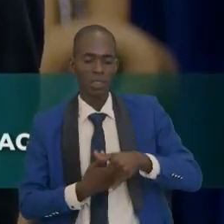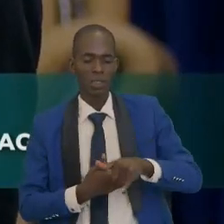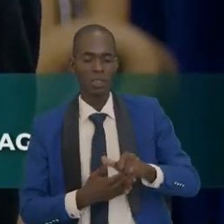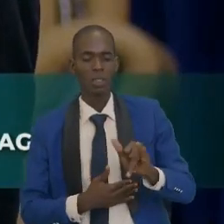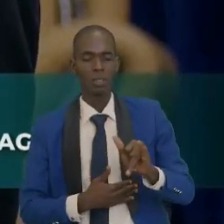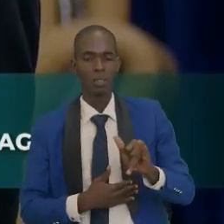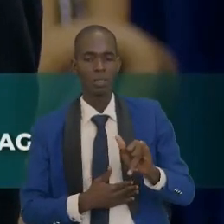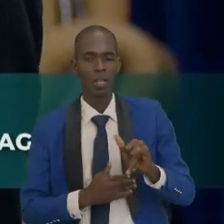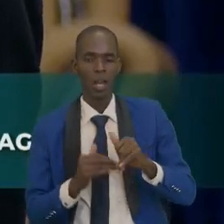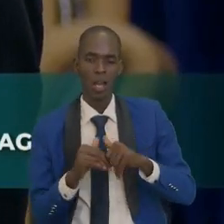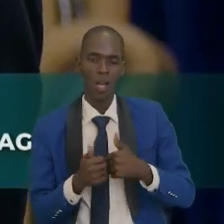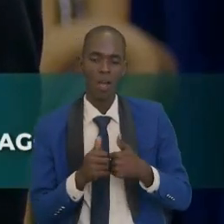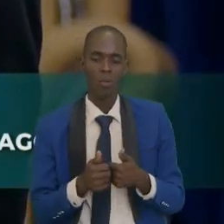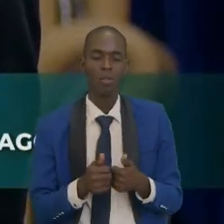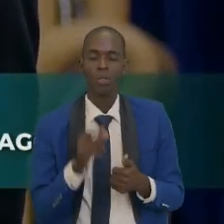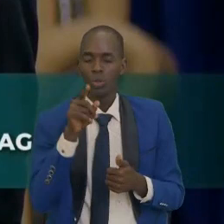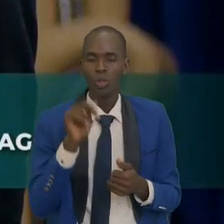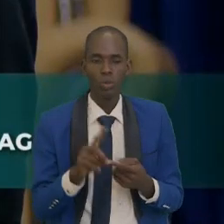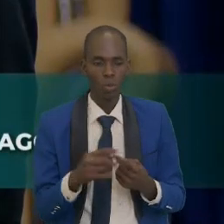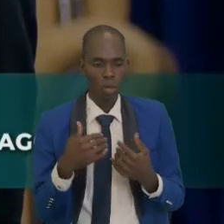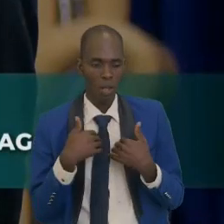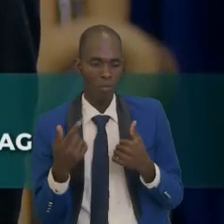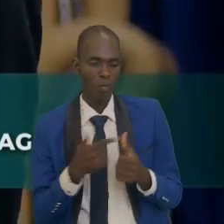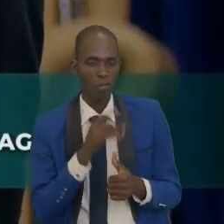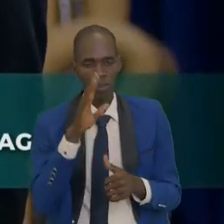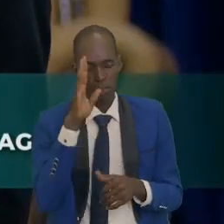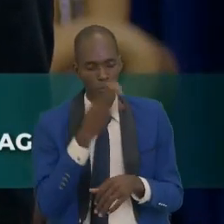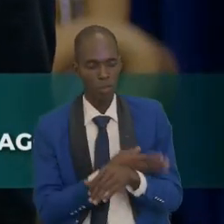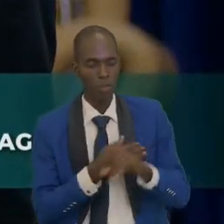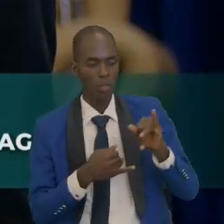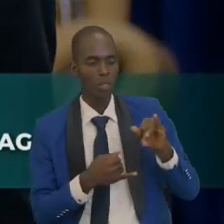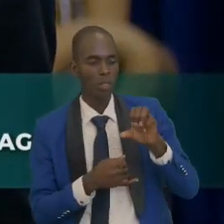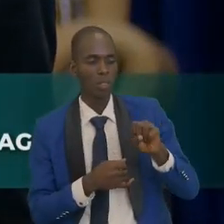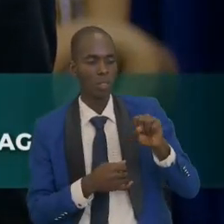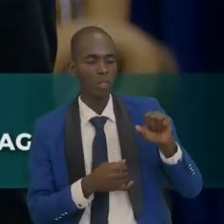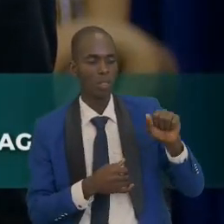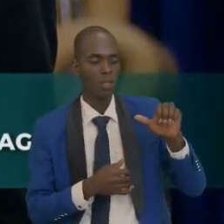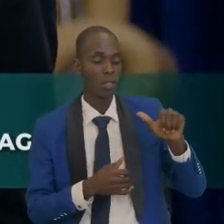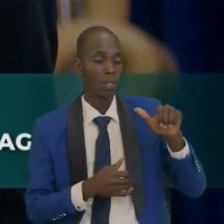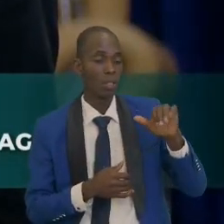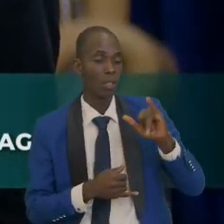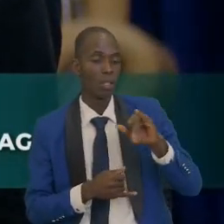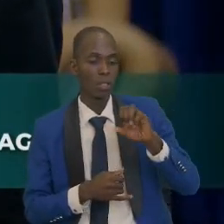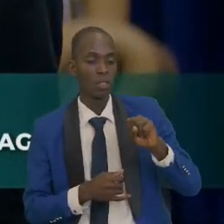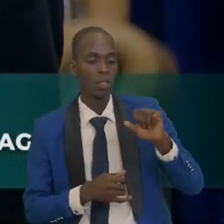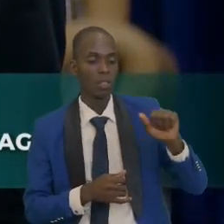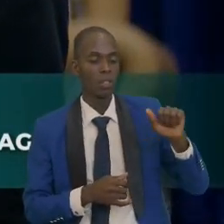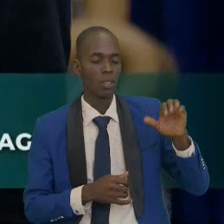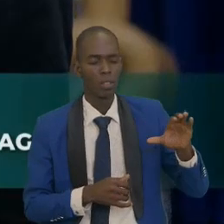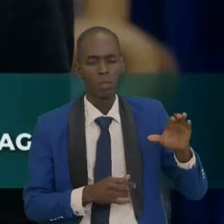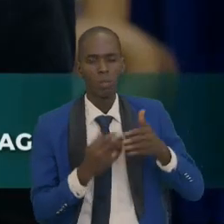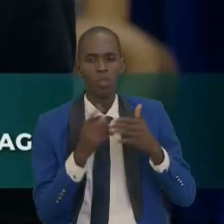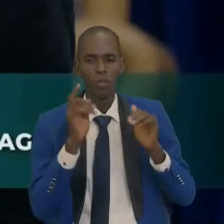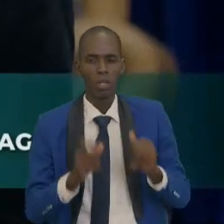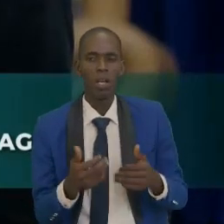you have to have I seek before you can have Jacob before you can